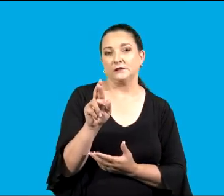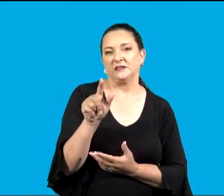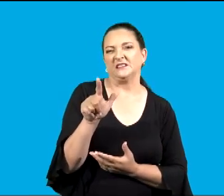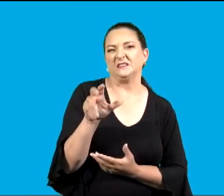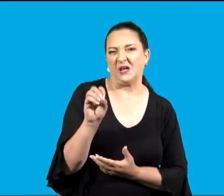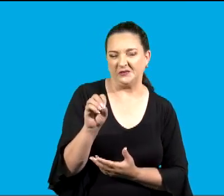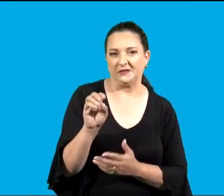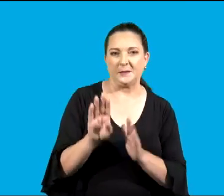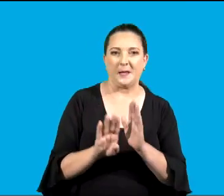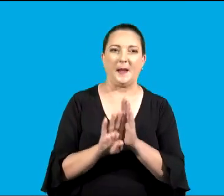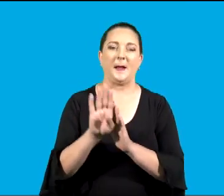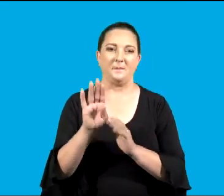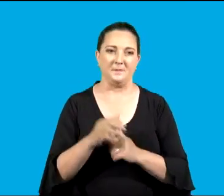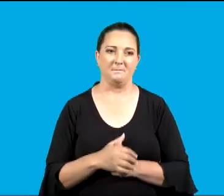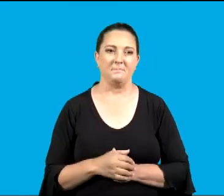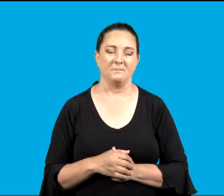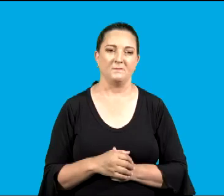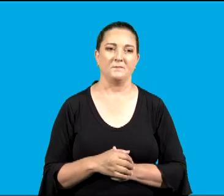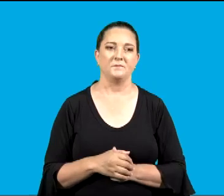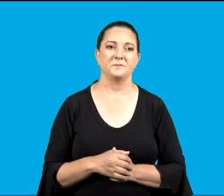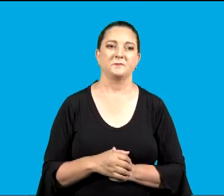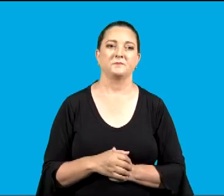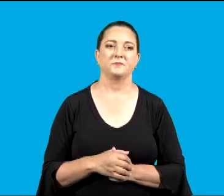70. Okay, so your direct labor cost has